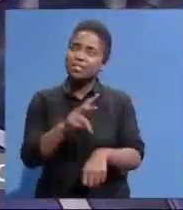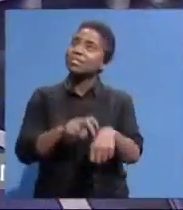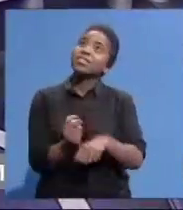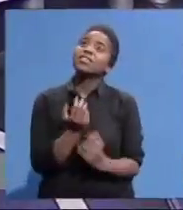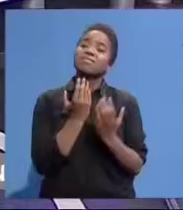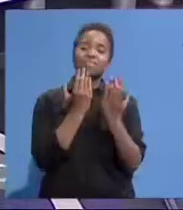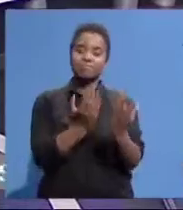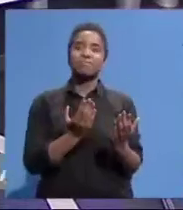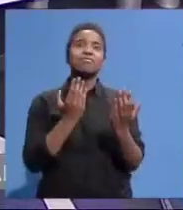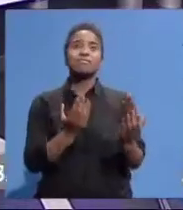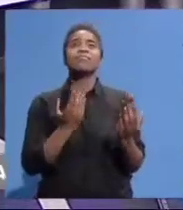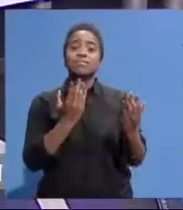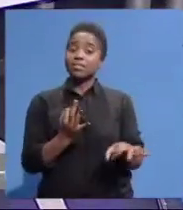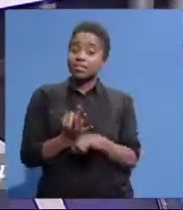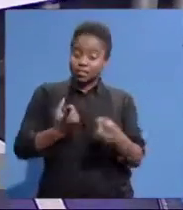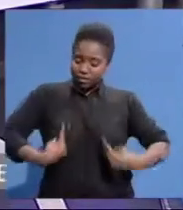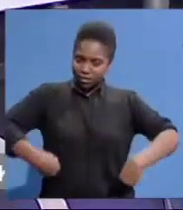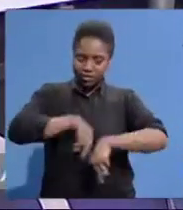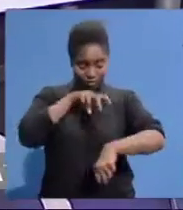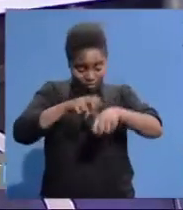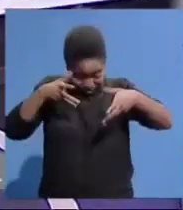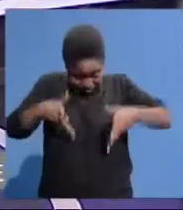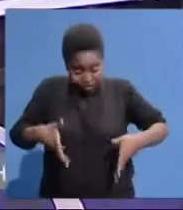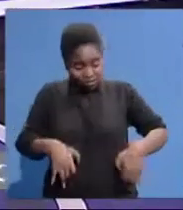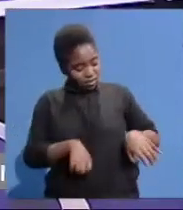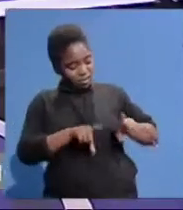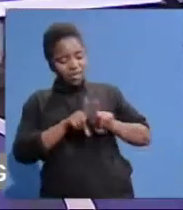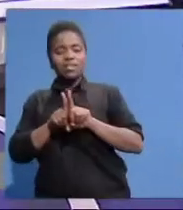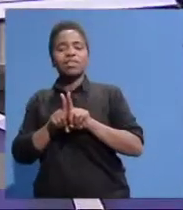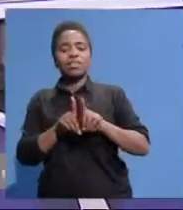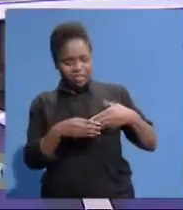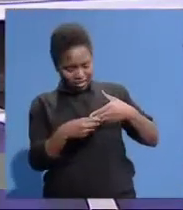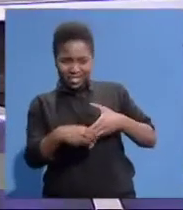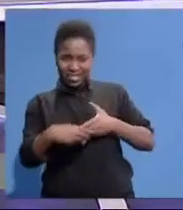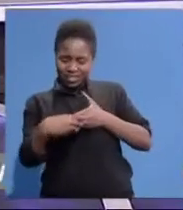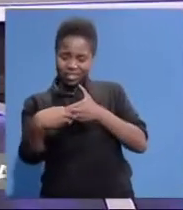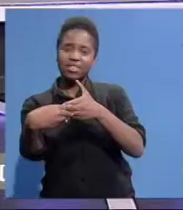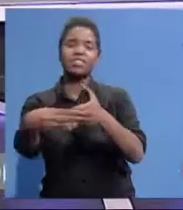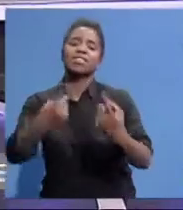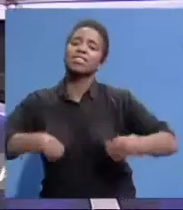Madiba, how I need you here. Walk with me,